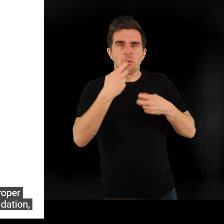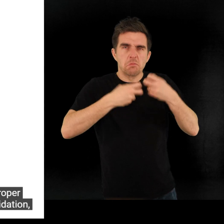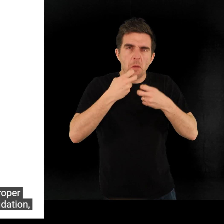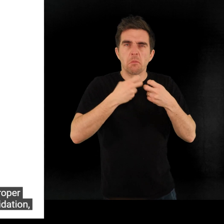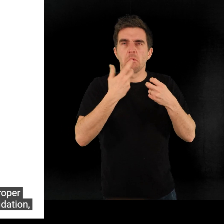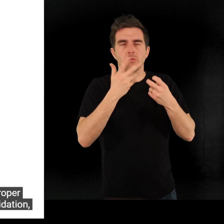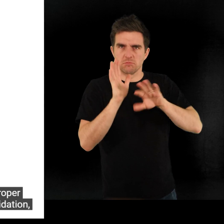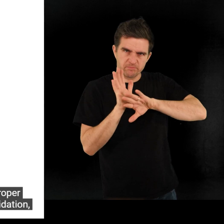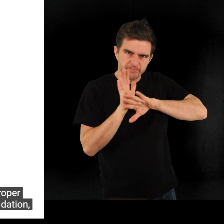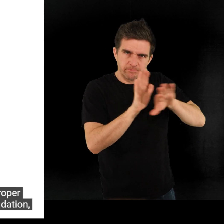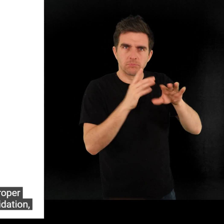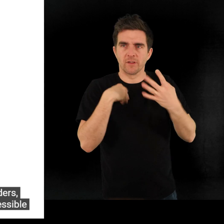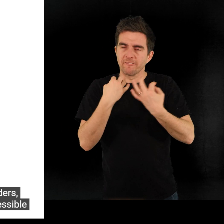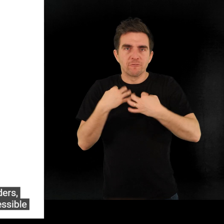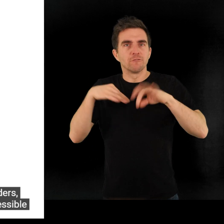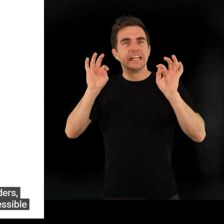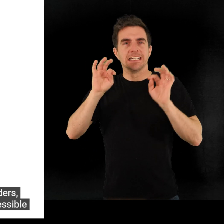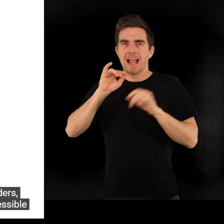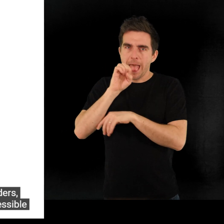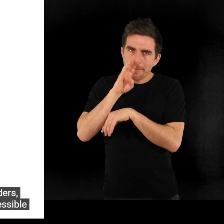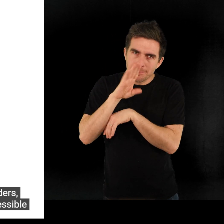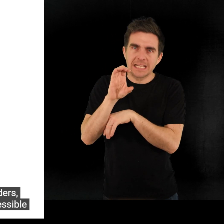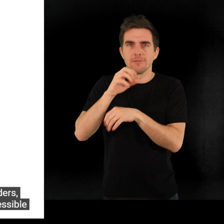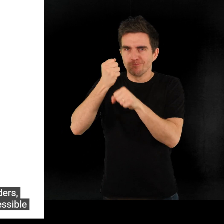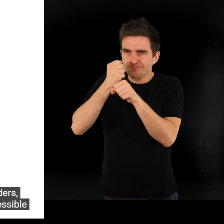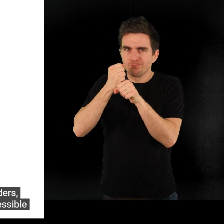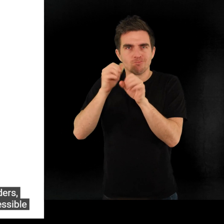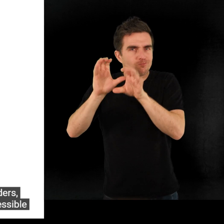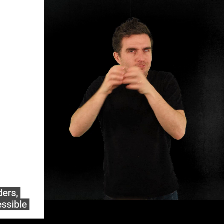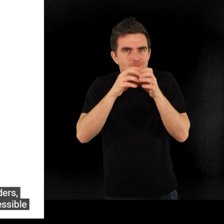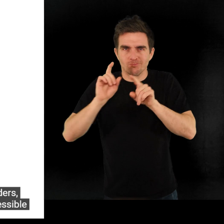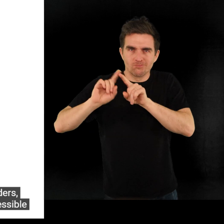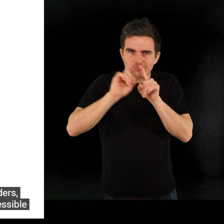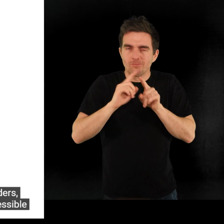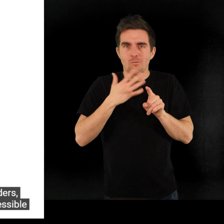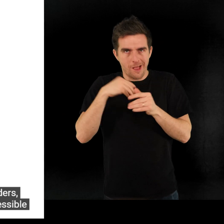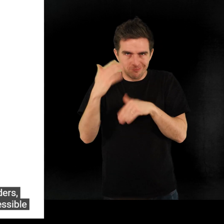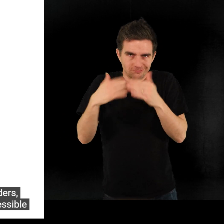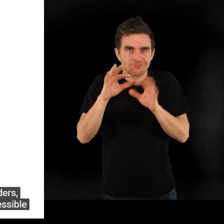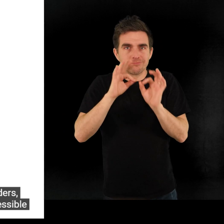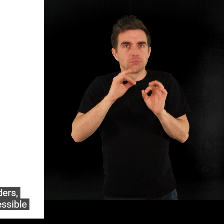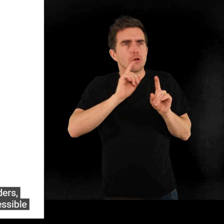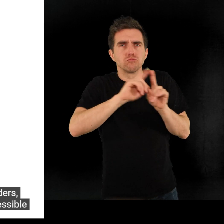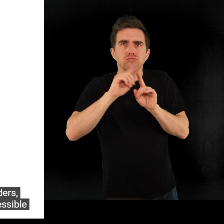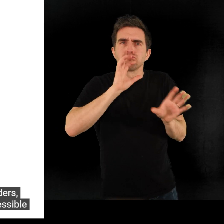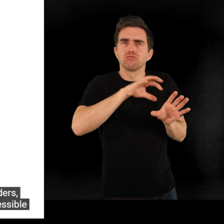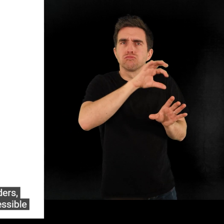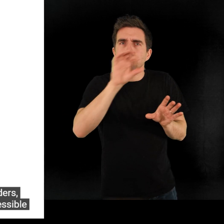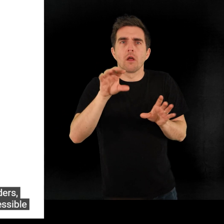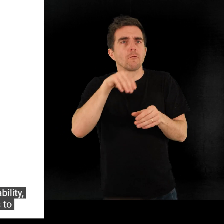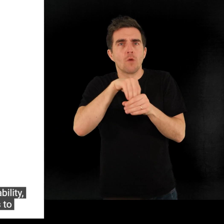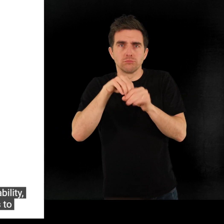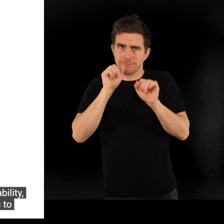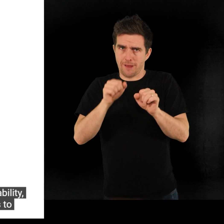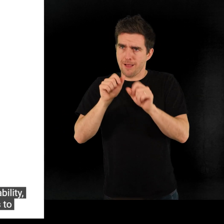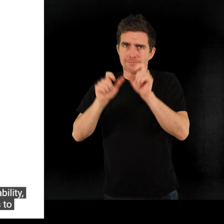intimidation, and the IEBC together with other stakeholders has to ensure that voting stations are